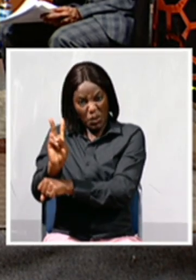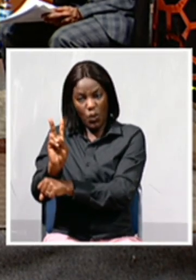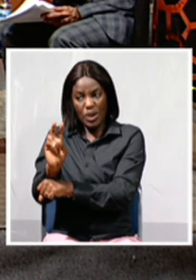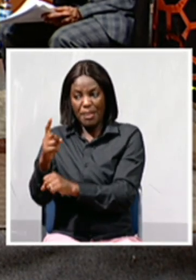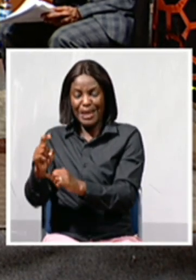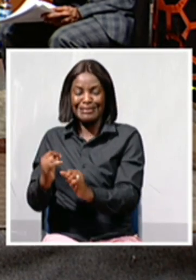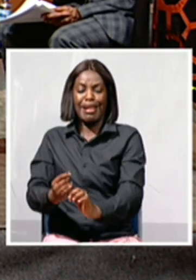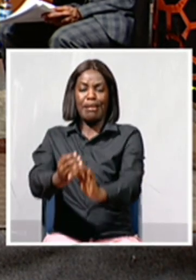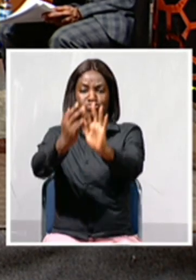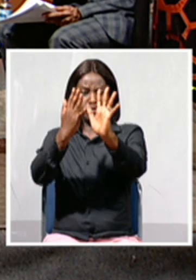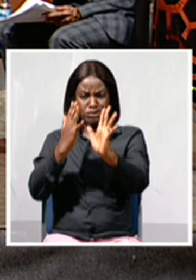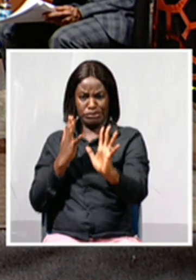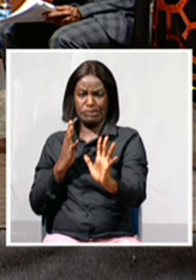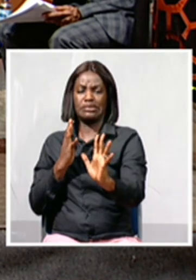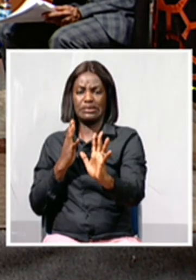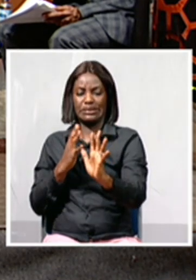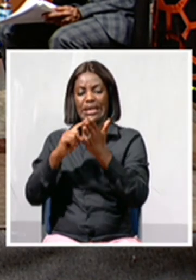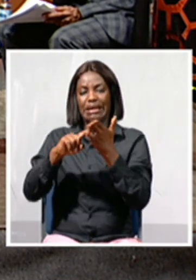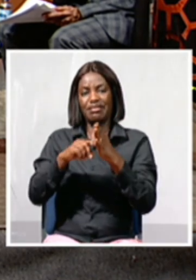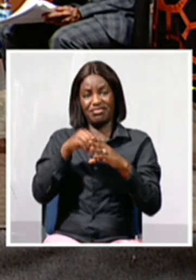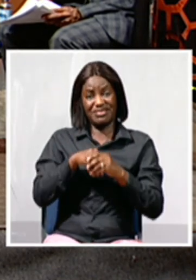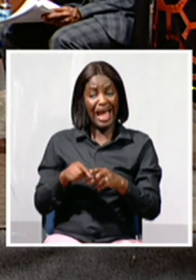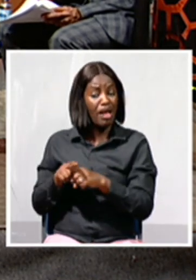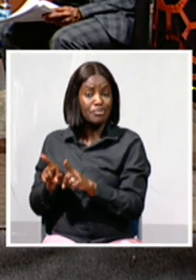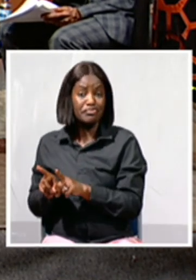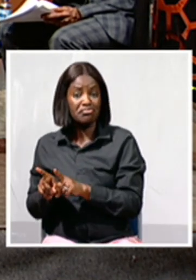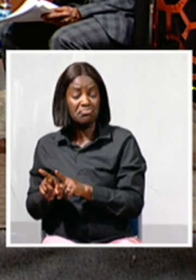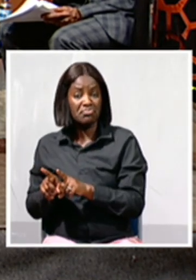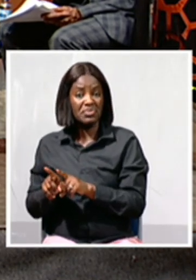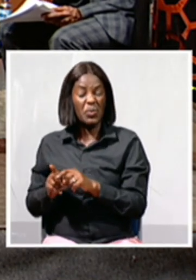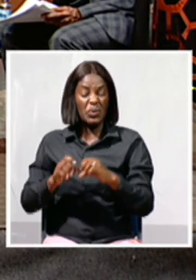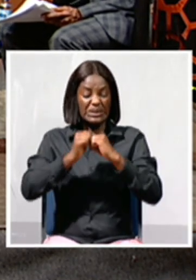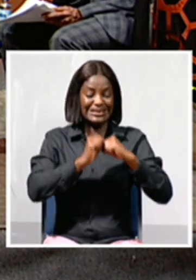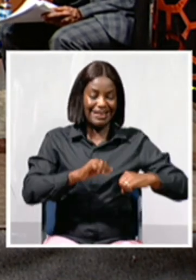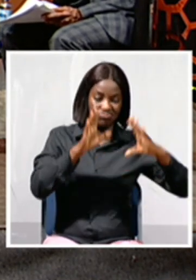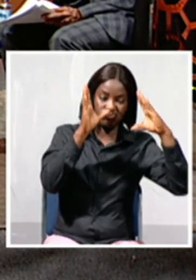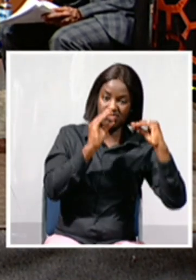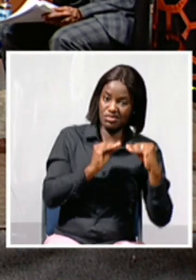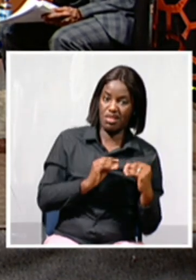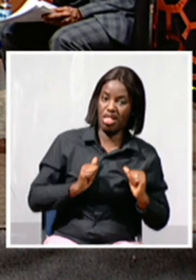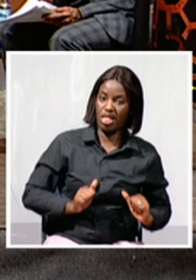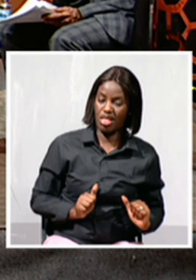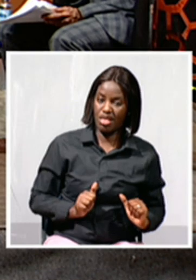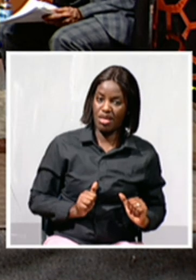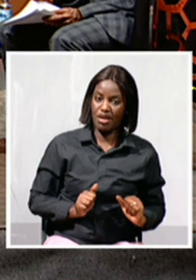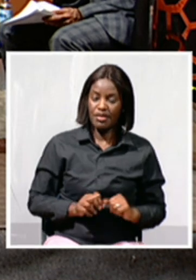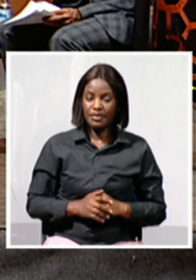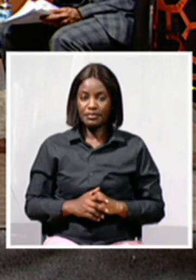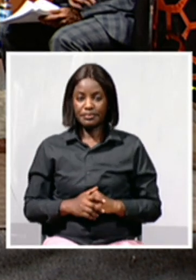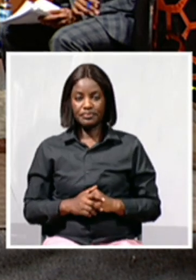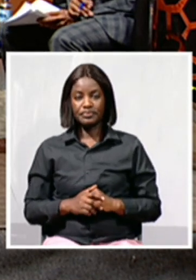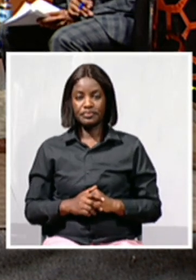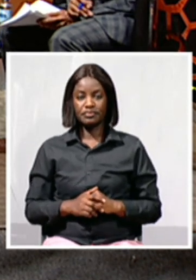and cast your vote and make an actual difference. Or resorting to social media in the palm of your hand and being vocal there. To what